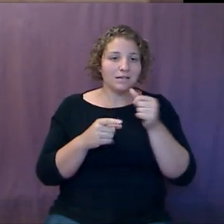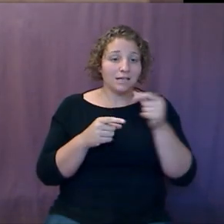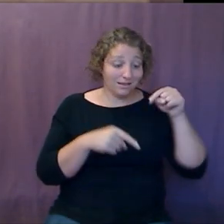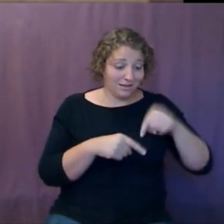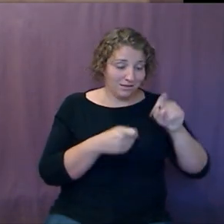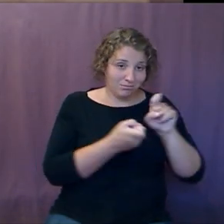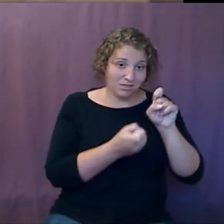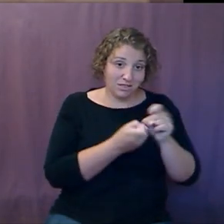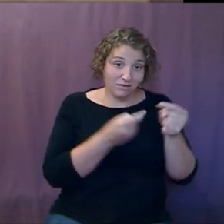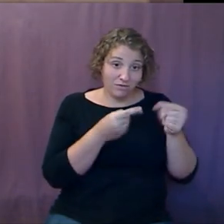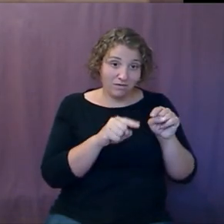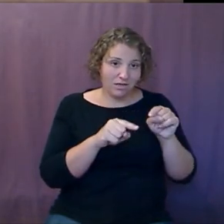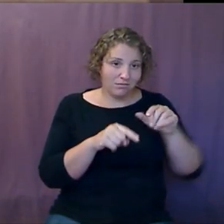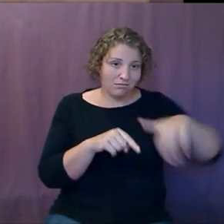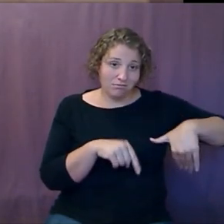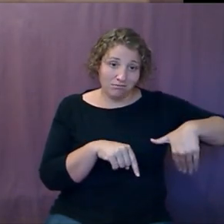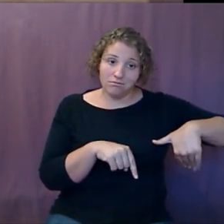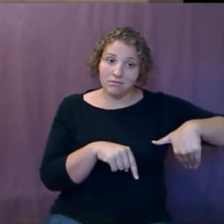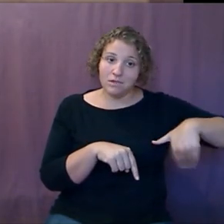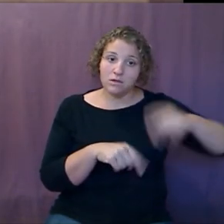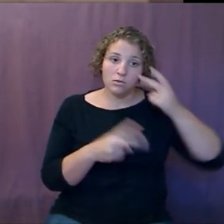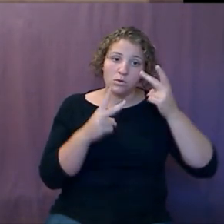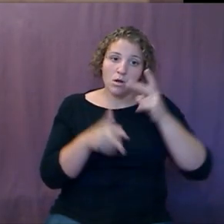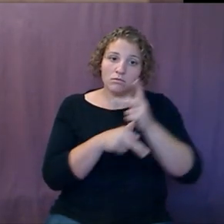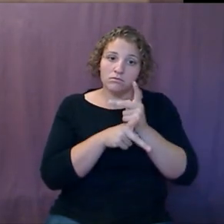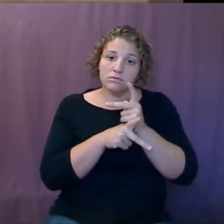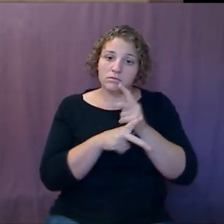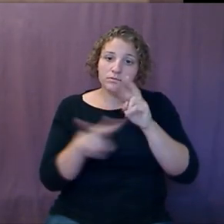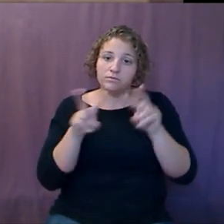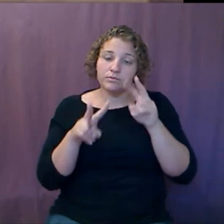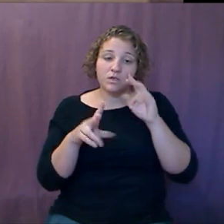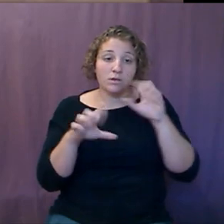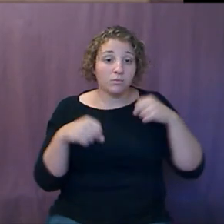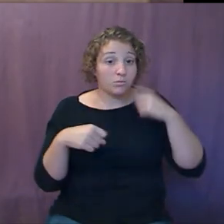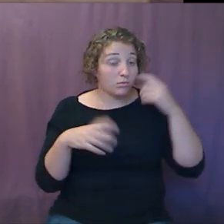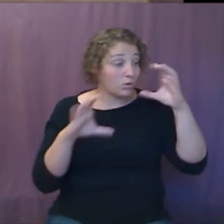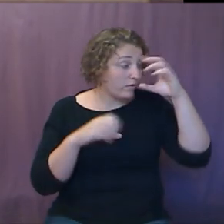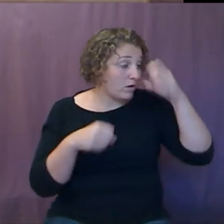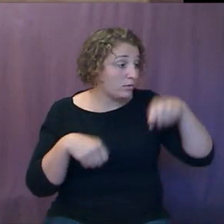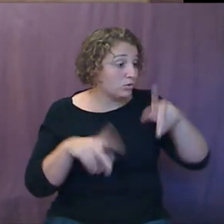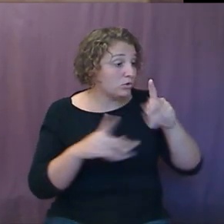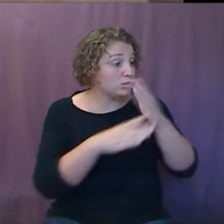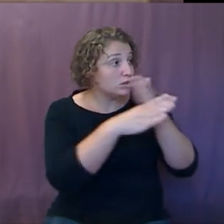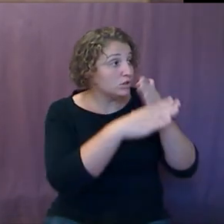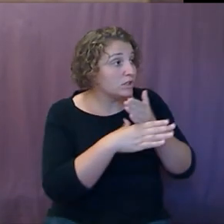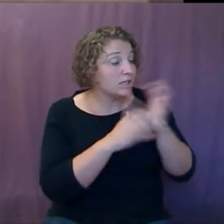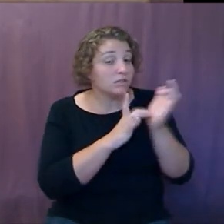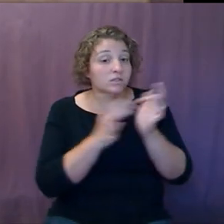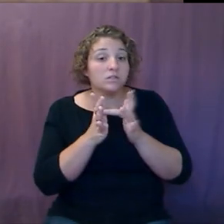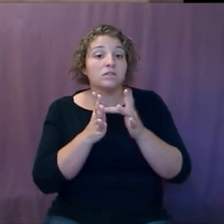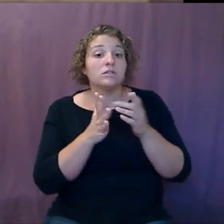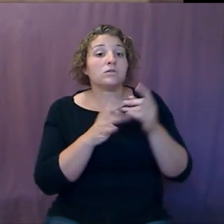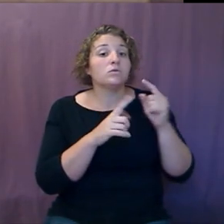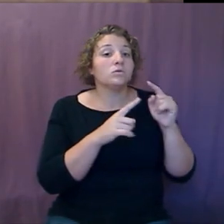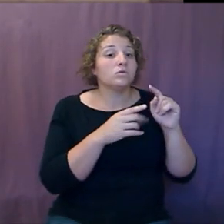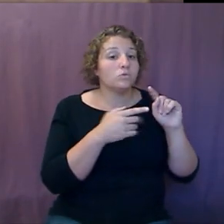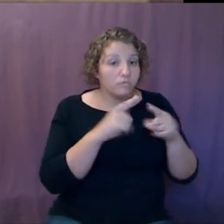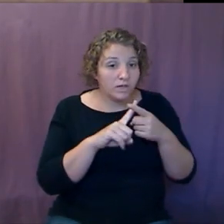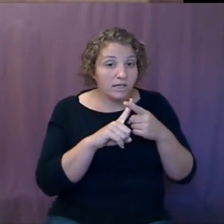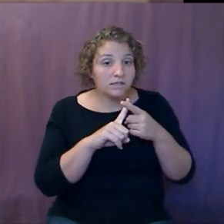so you watch and you pray and you look for opportunities to share with neighbors friends and family because the more these things are being driven our way